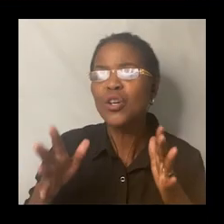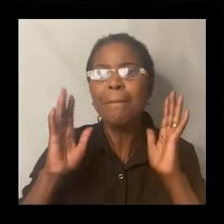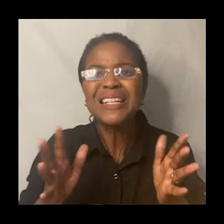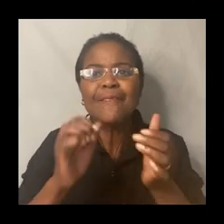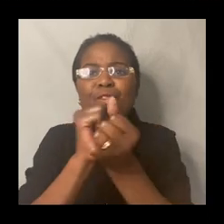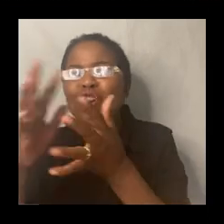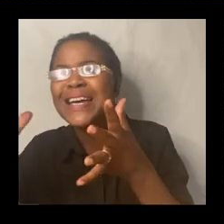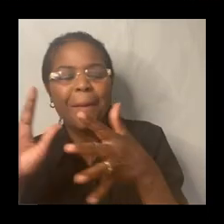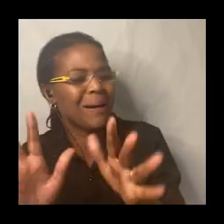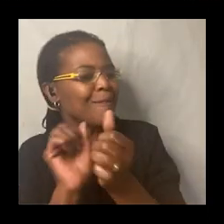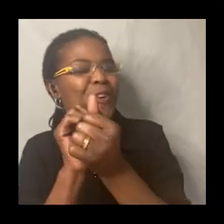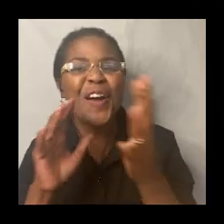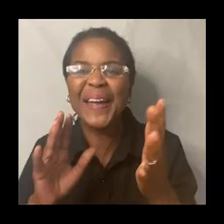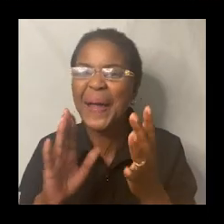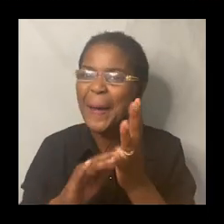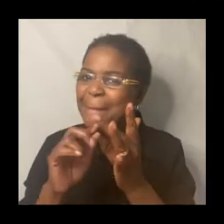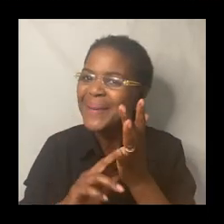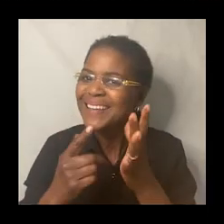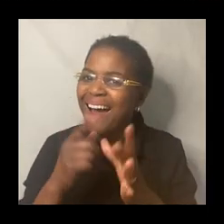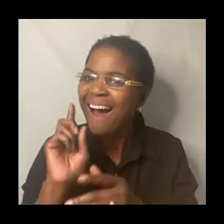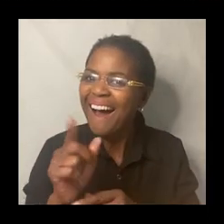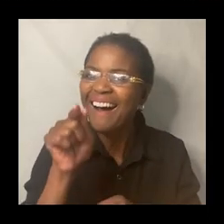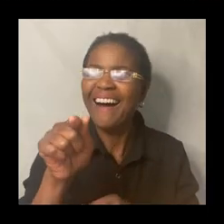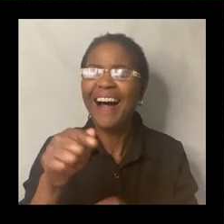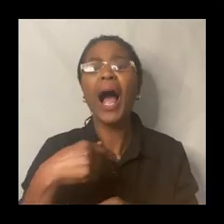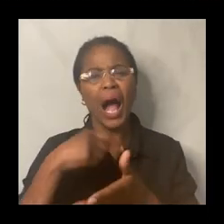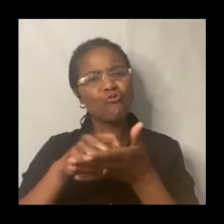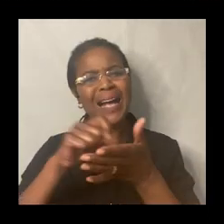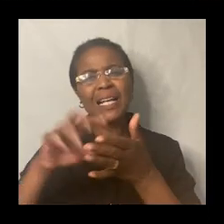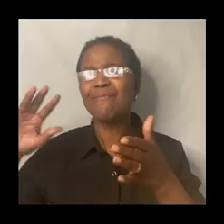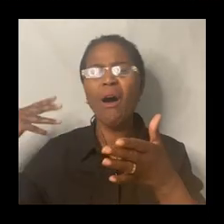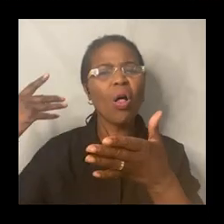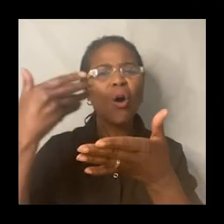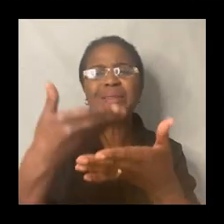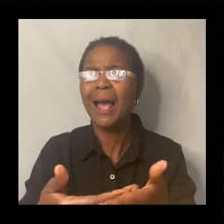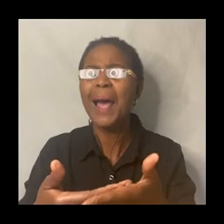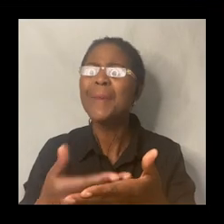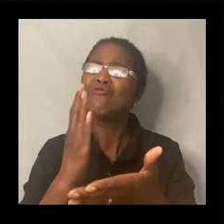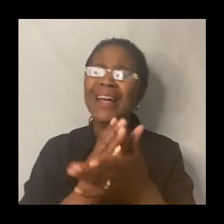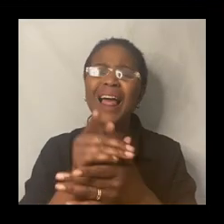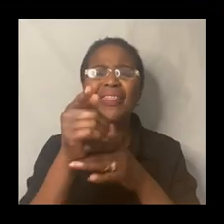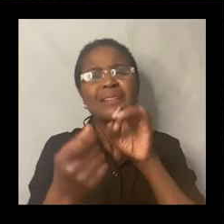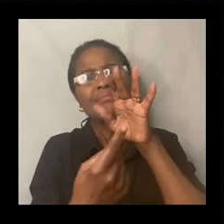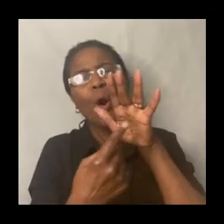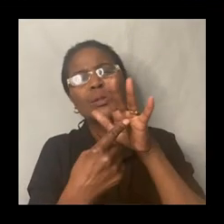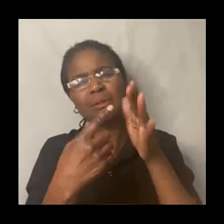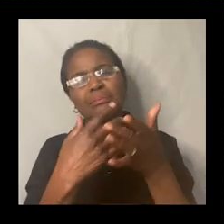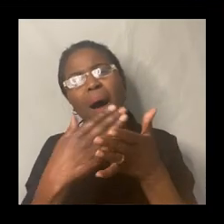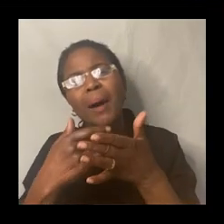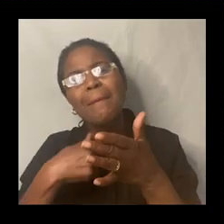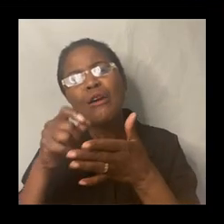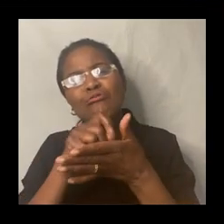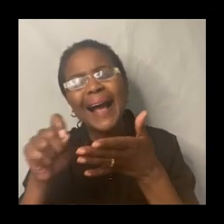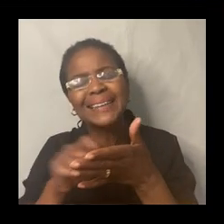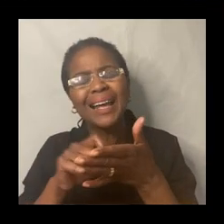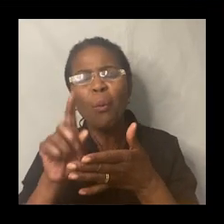cages. And I think I've been writing for a long time now, and I think more and more that is central to my writing. What am I trying